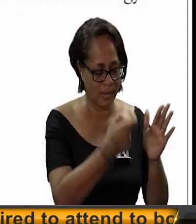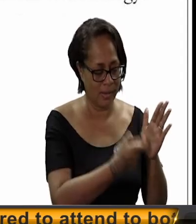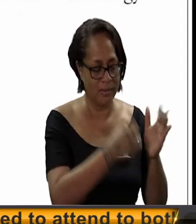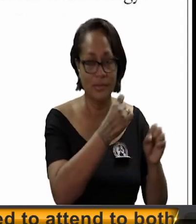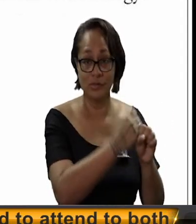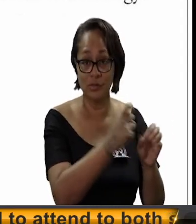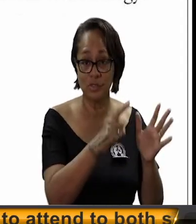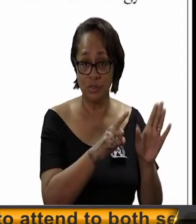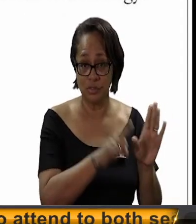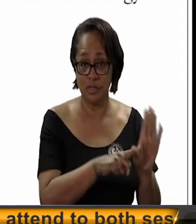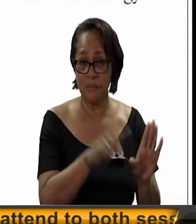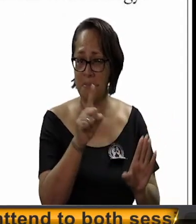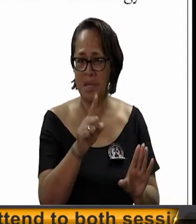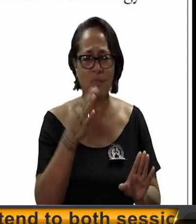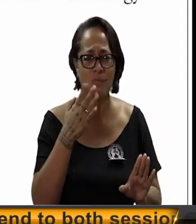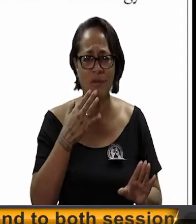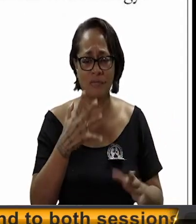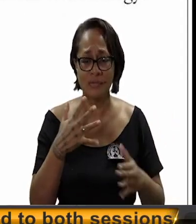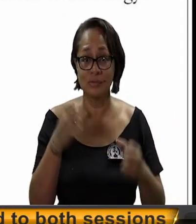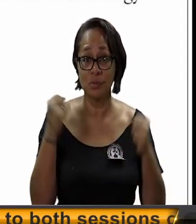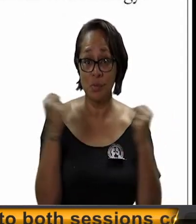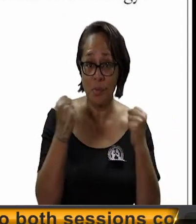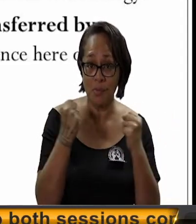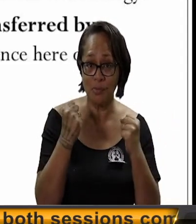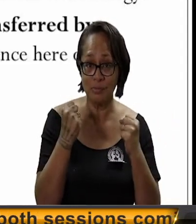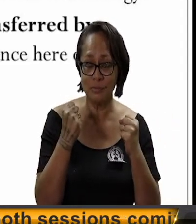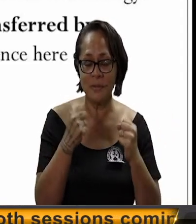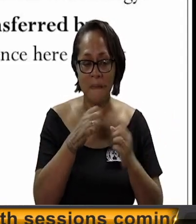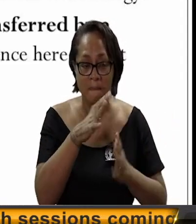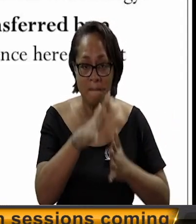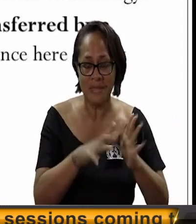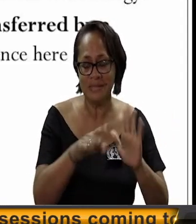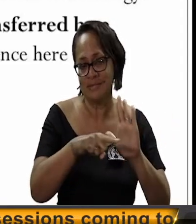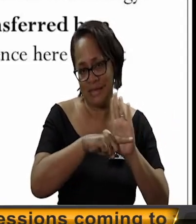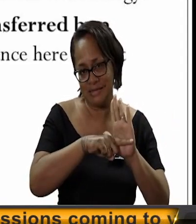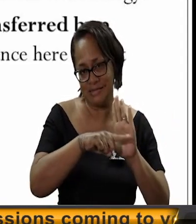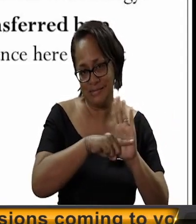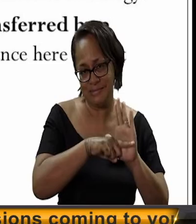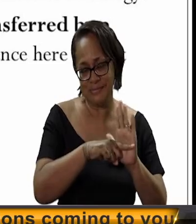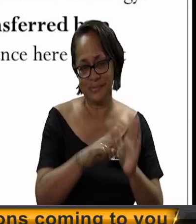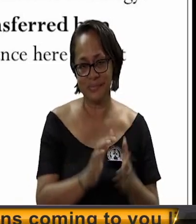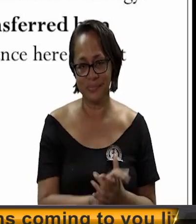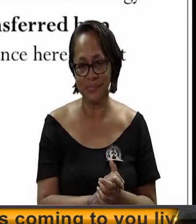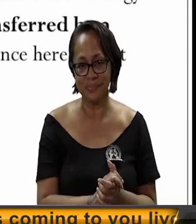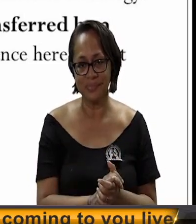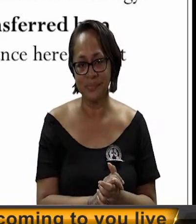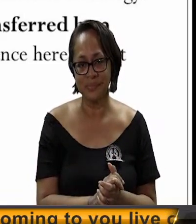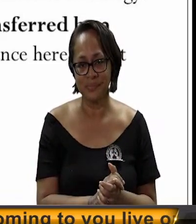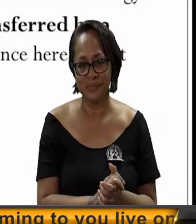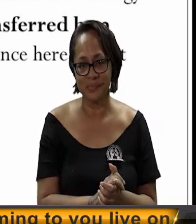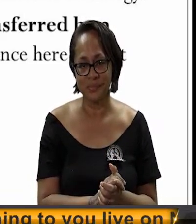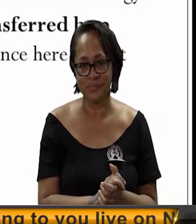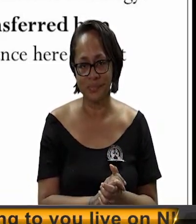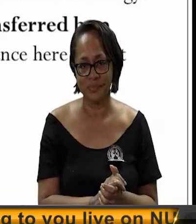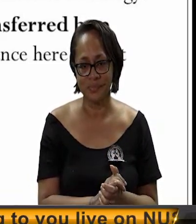cold, it means it has less energy. Heat energy is a form of energy that